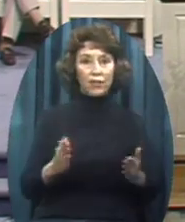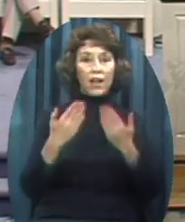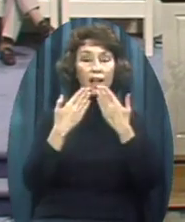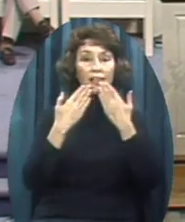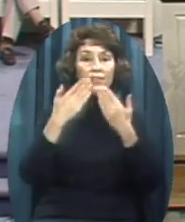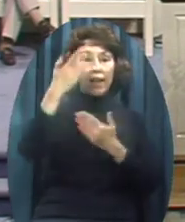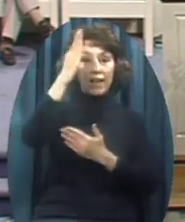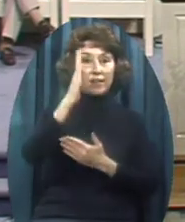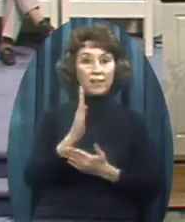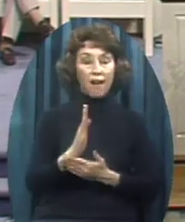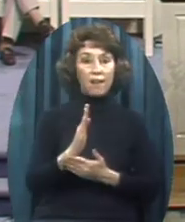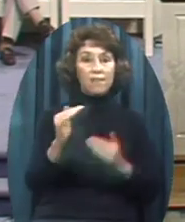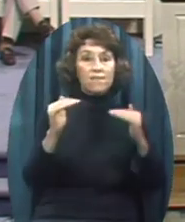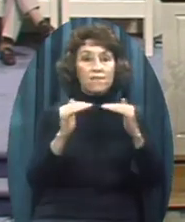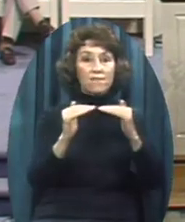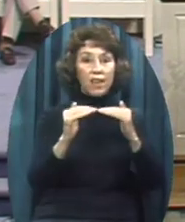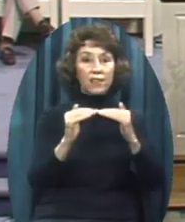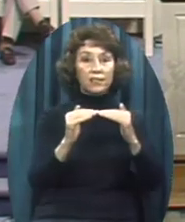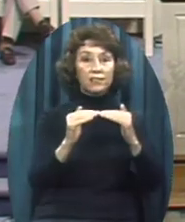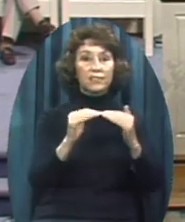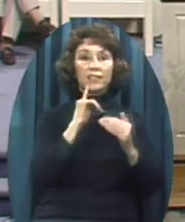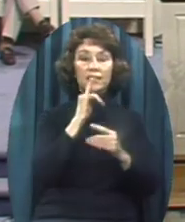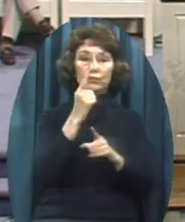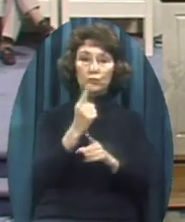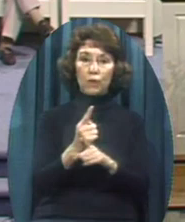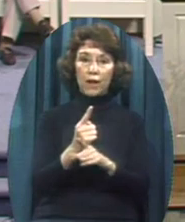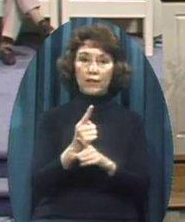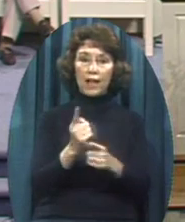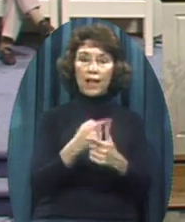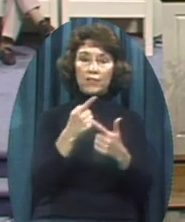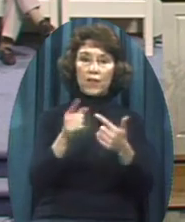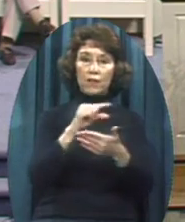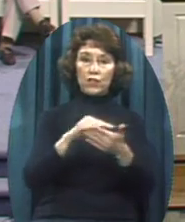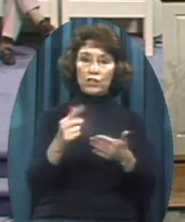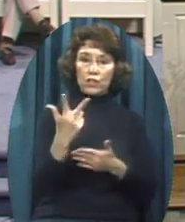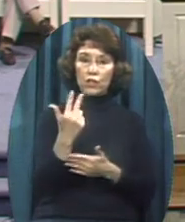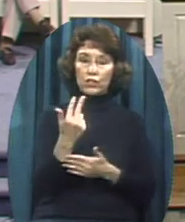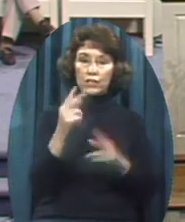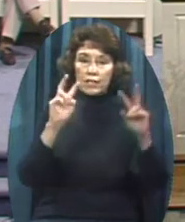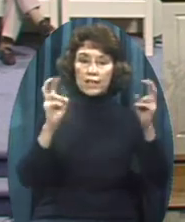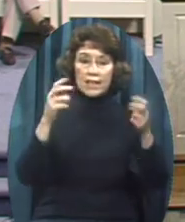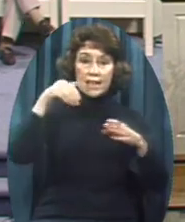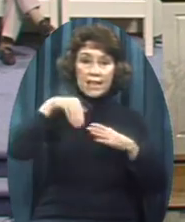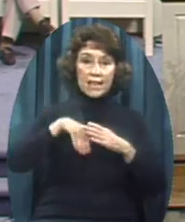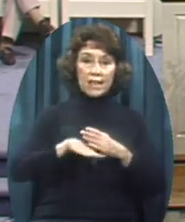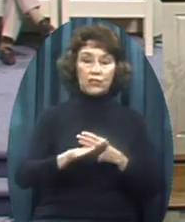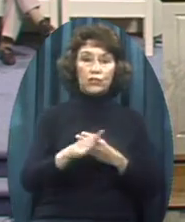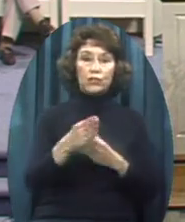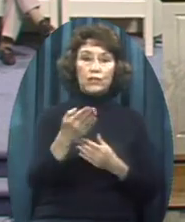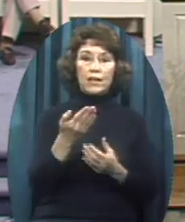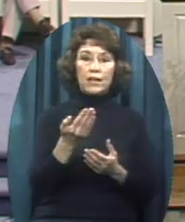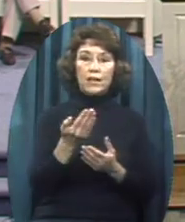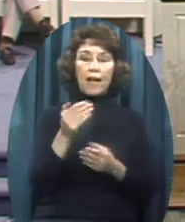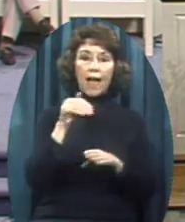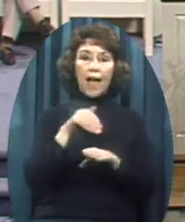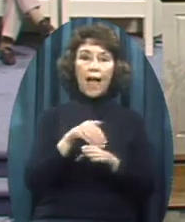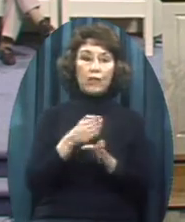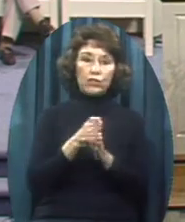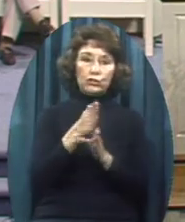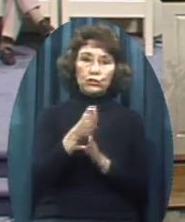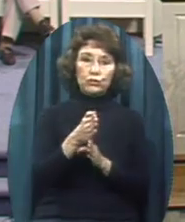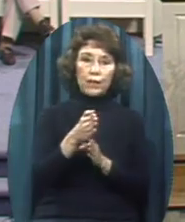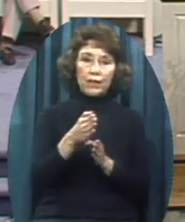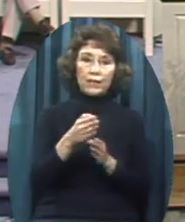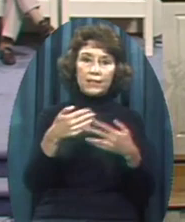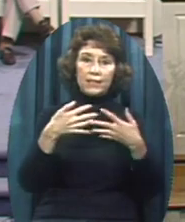play does prevail. And then verse 13, "Enter ye in at the straight gate, for